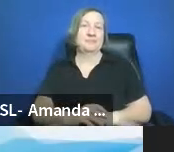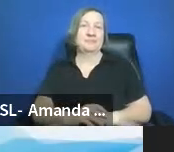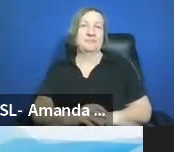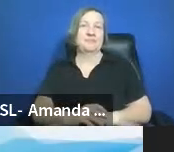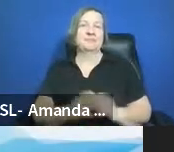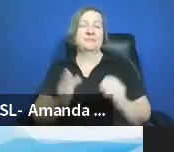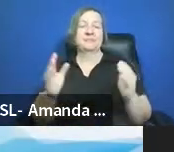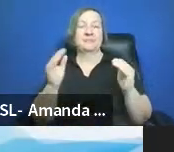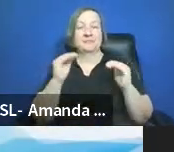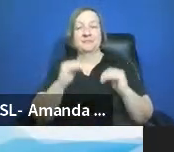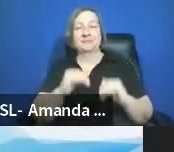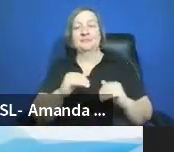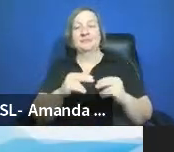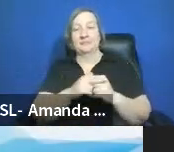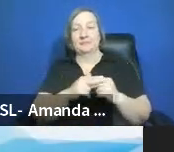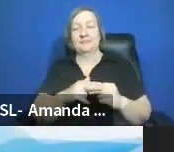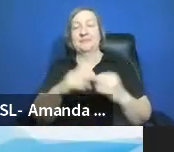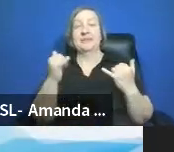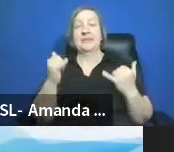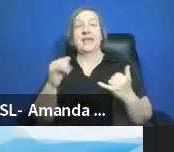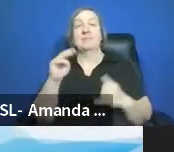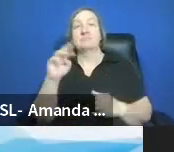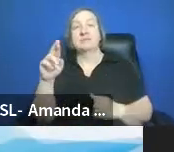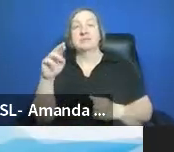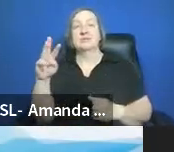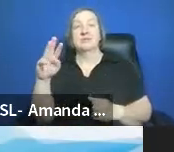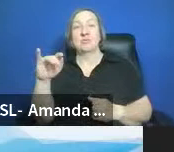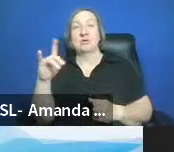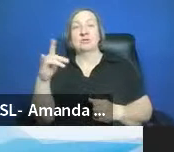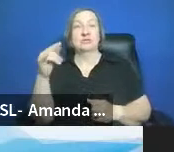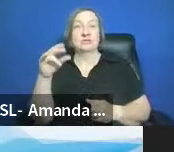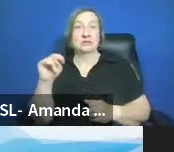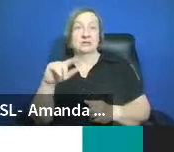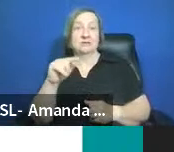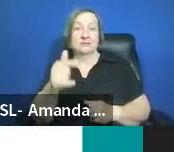Next slide. So with that, Mr. Washington, I turn it over to you.